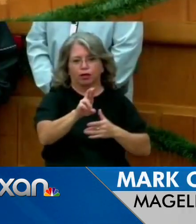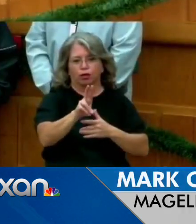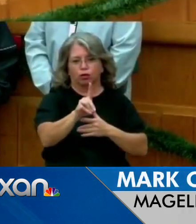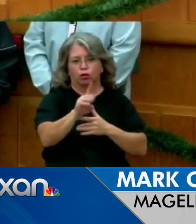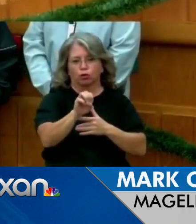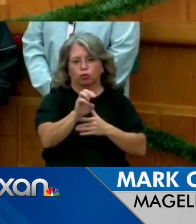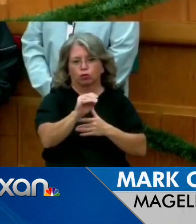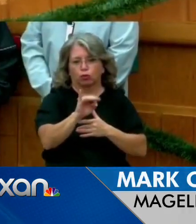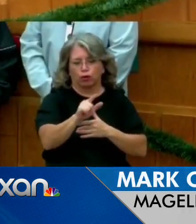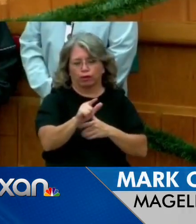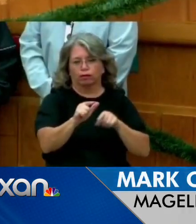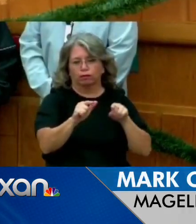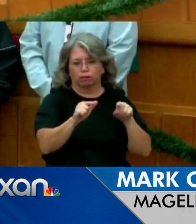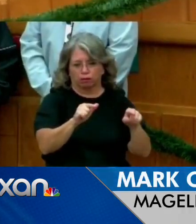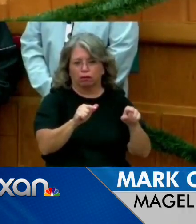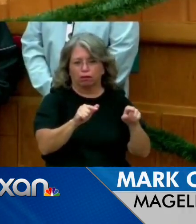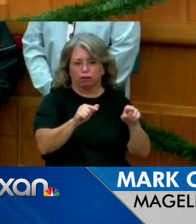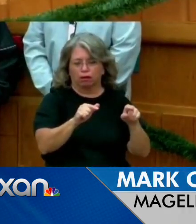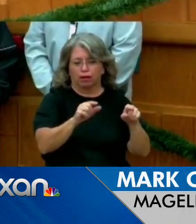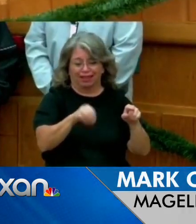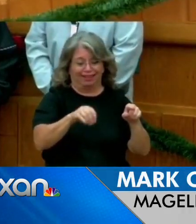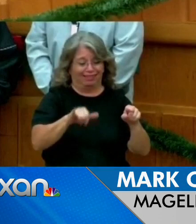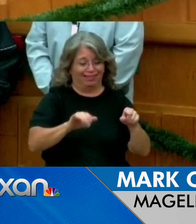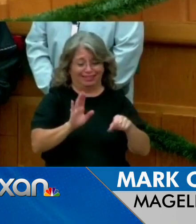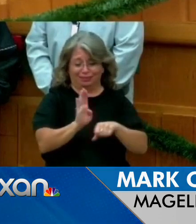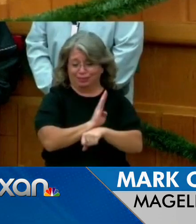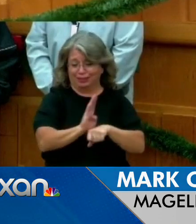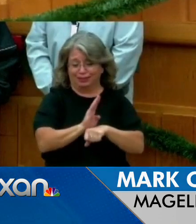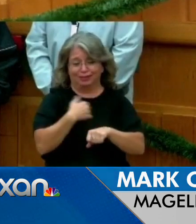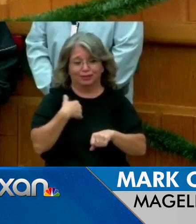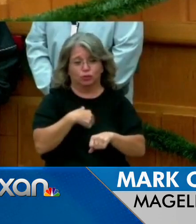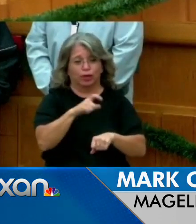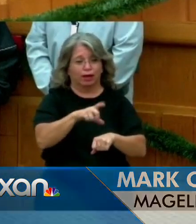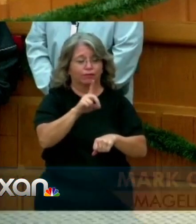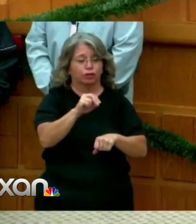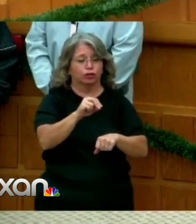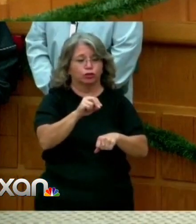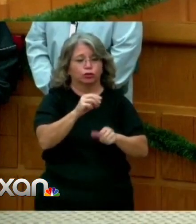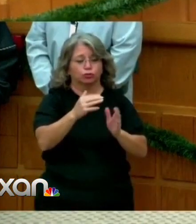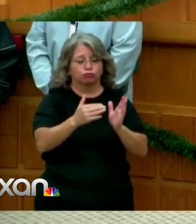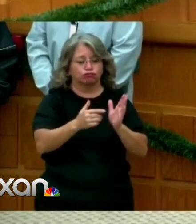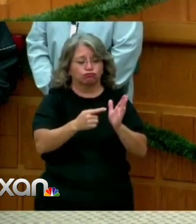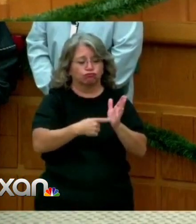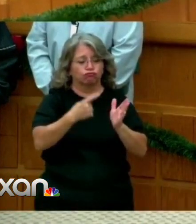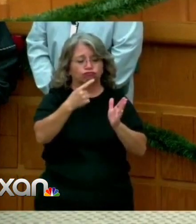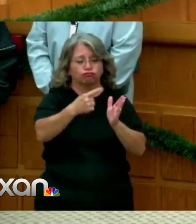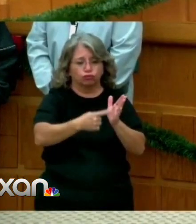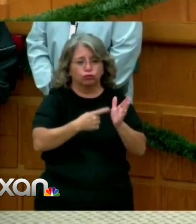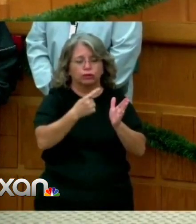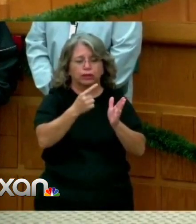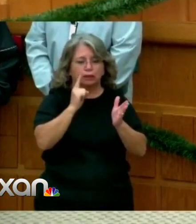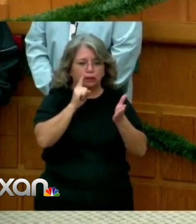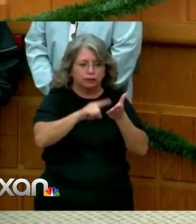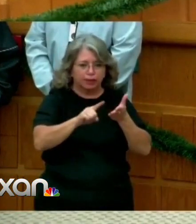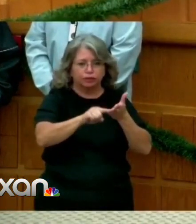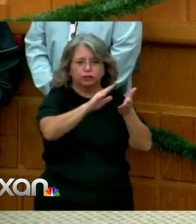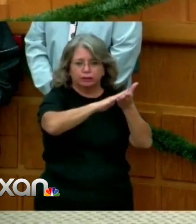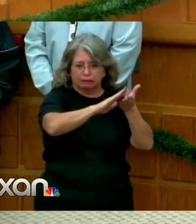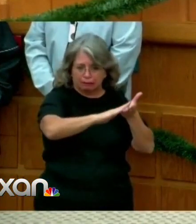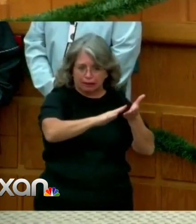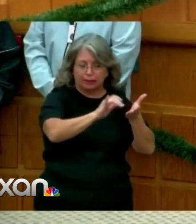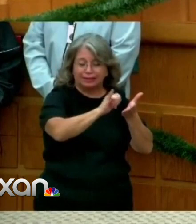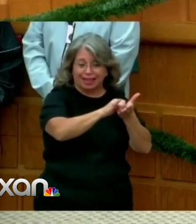a above-ground storage tank that was holding some residual light crude oil.